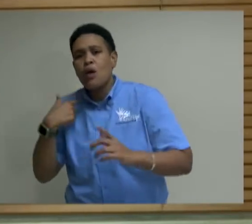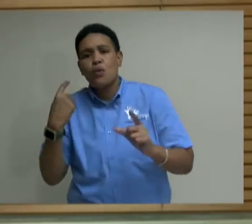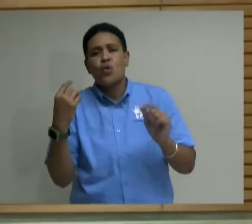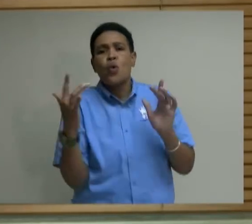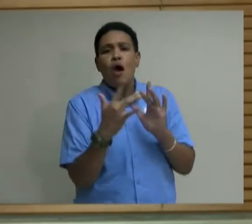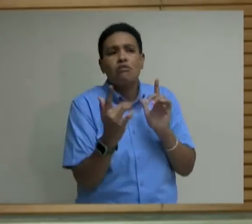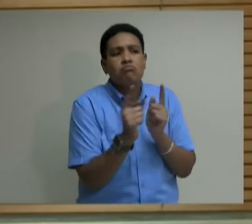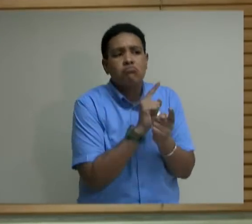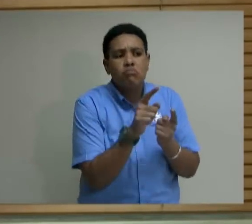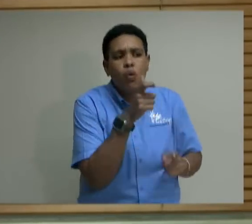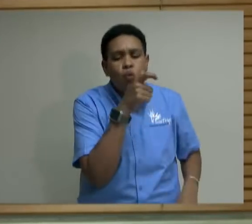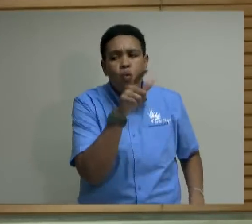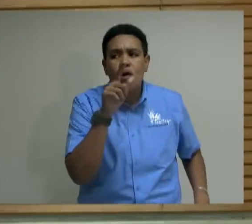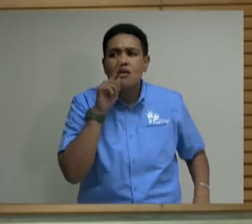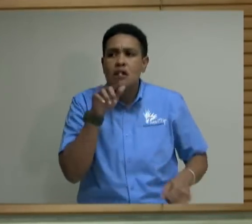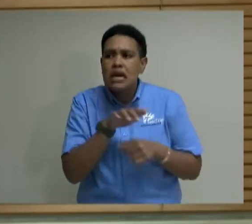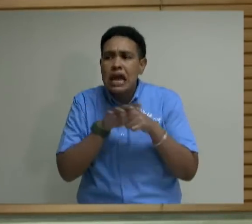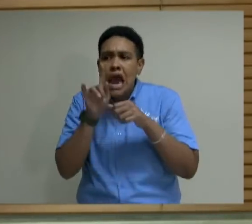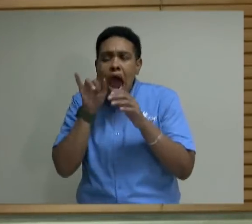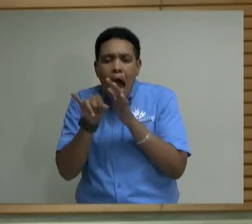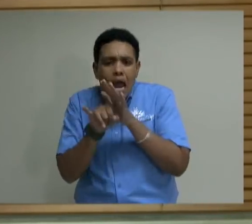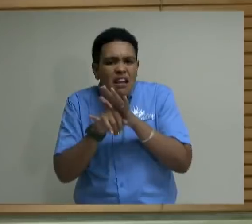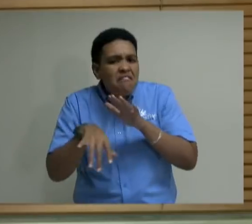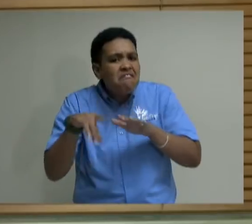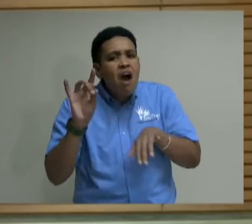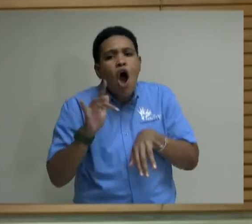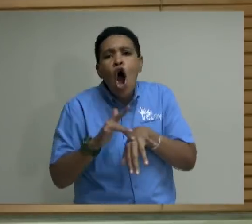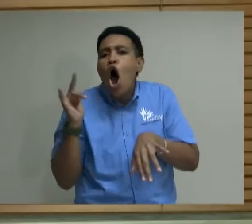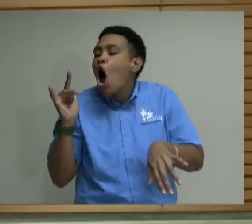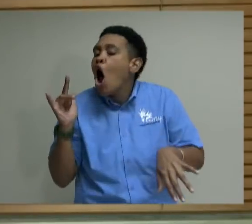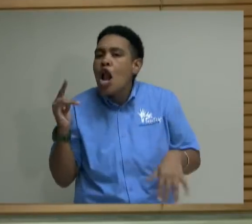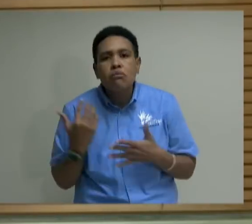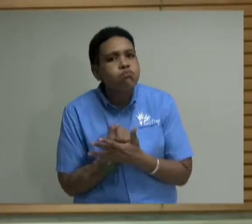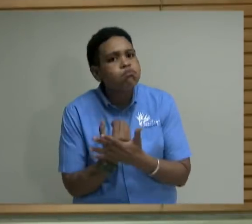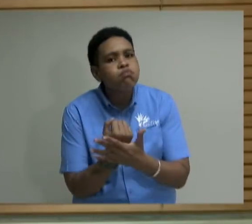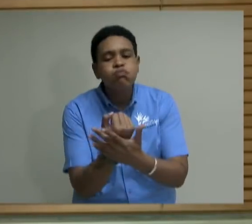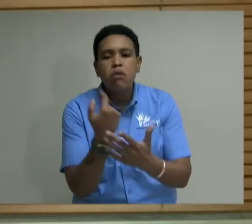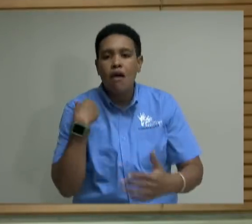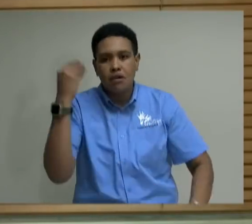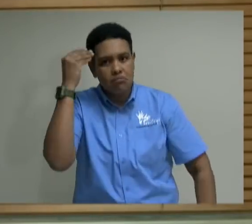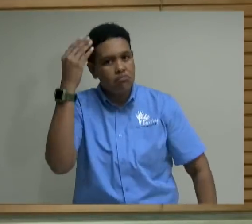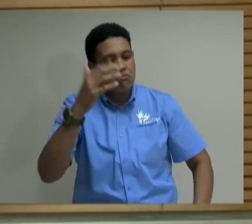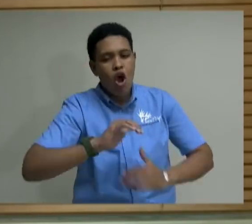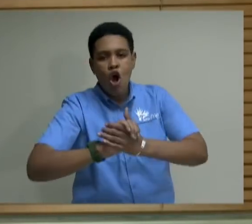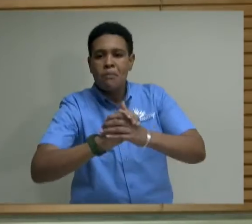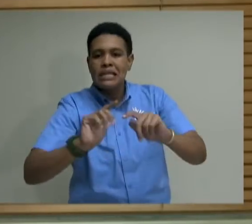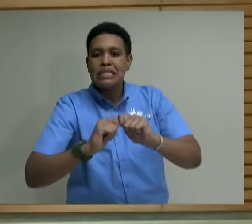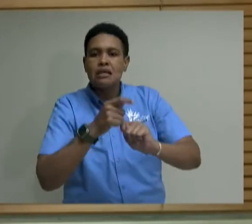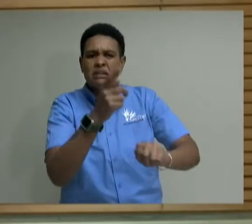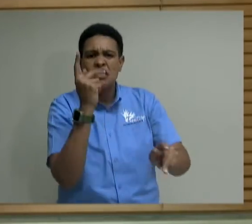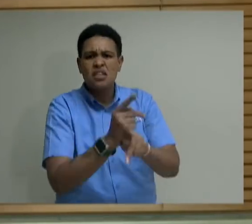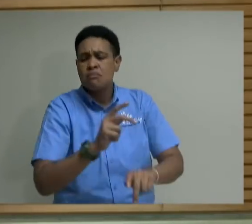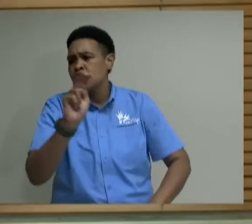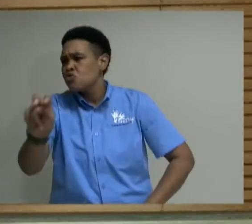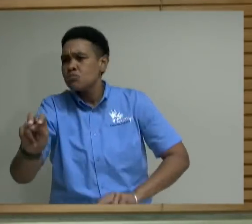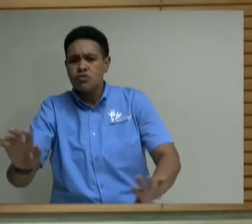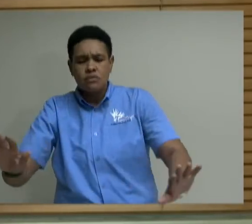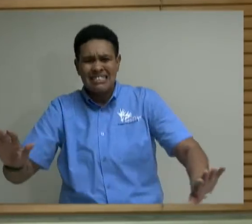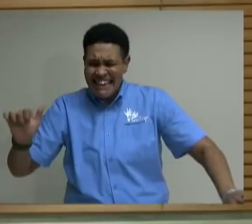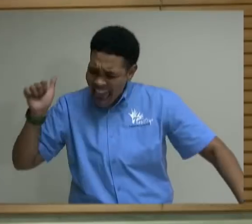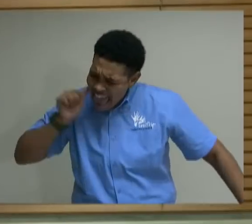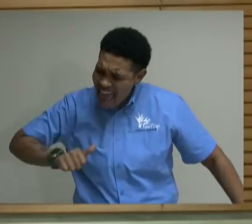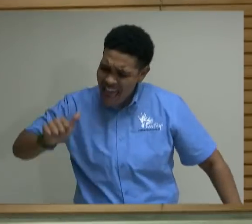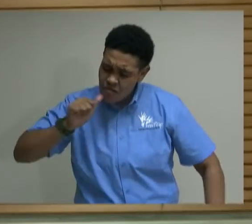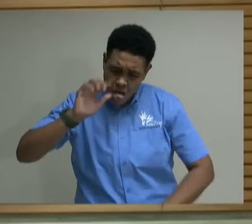tracing, case identification very early. And that's one of the things I have to commend the team on, because they were constantly going day and